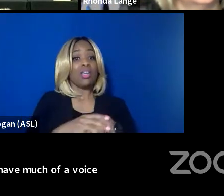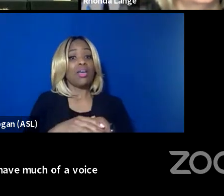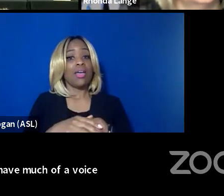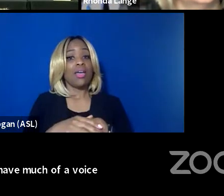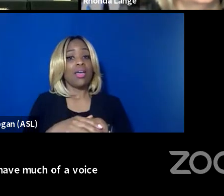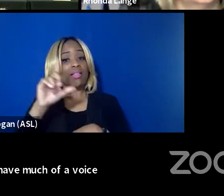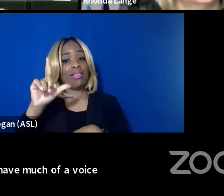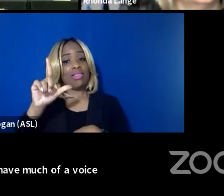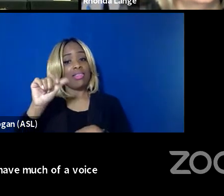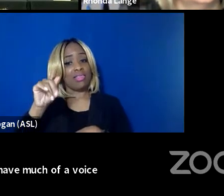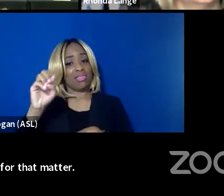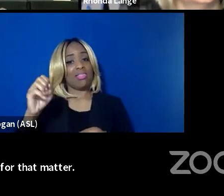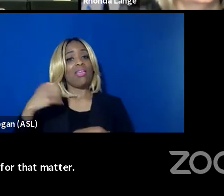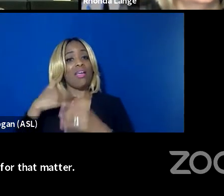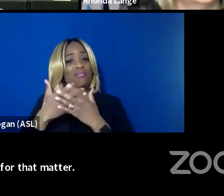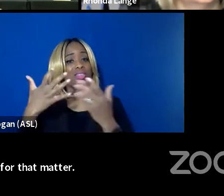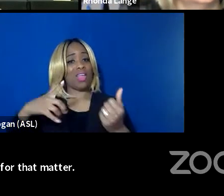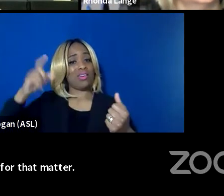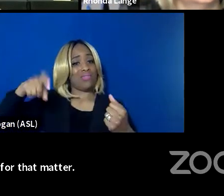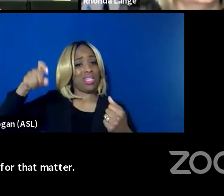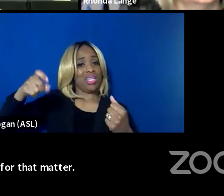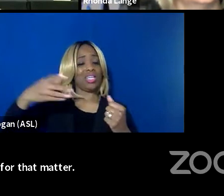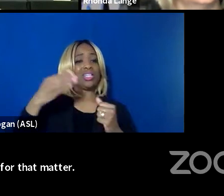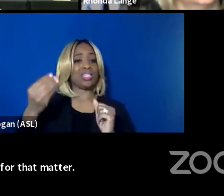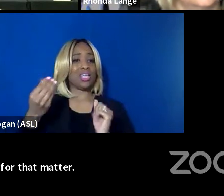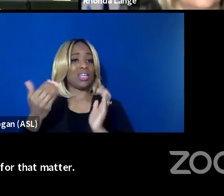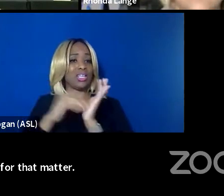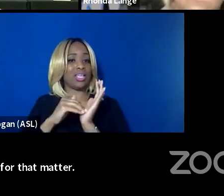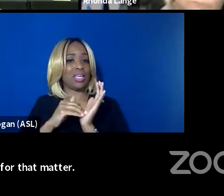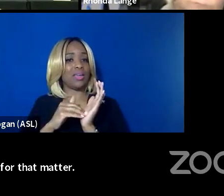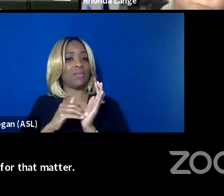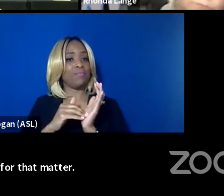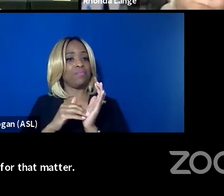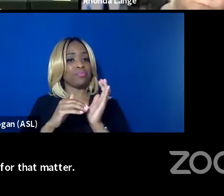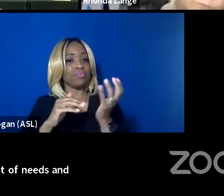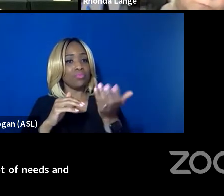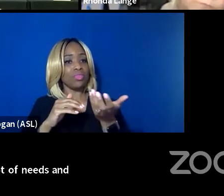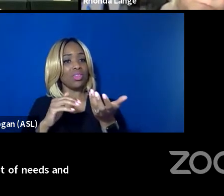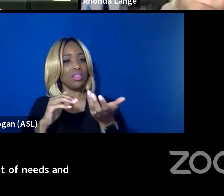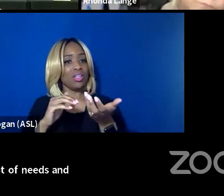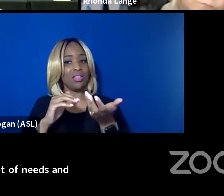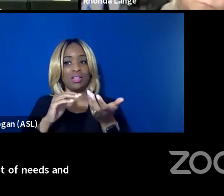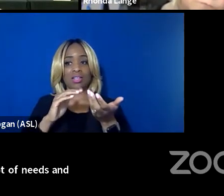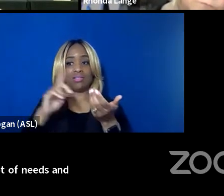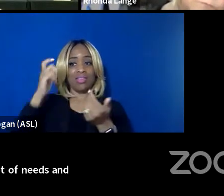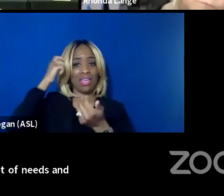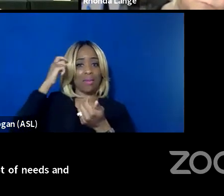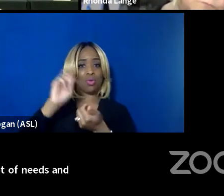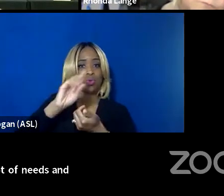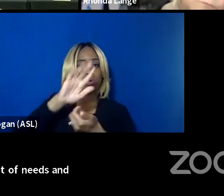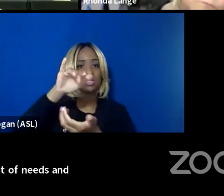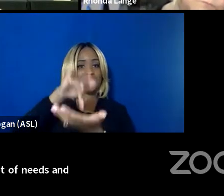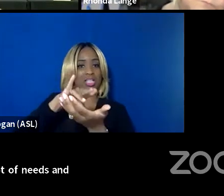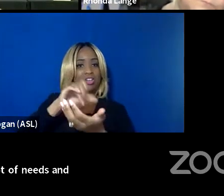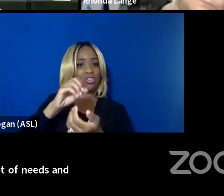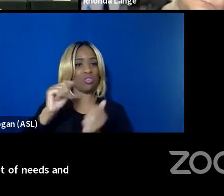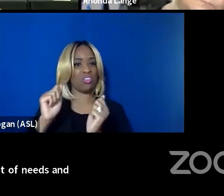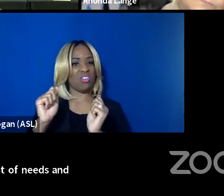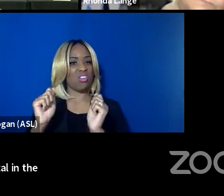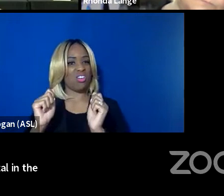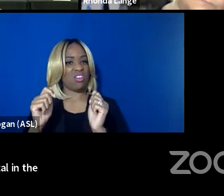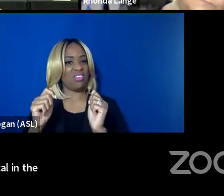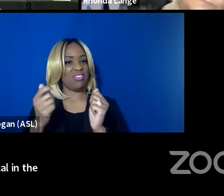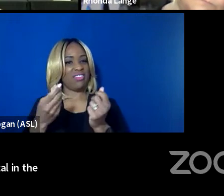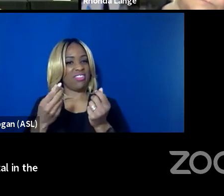the lakeshore has a lot of needs. And again, with our capital being in the center, they're all land people. So they really